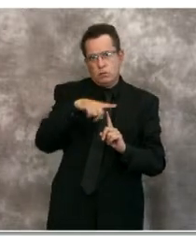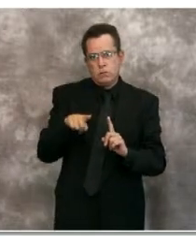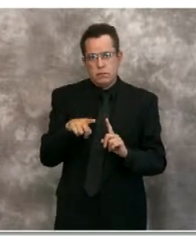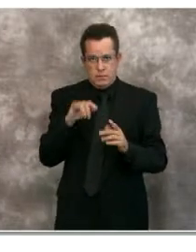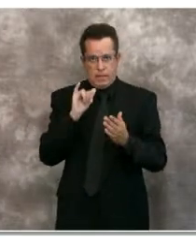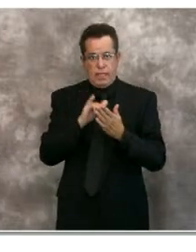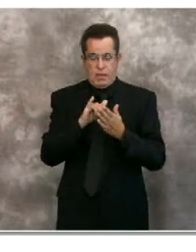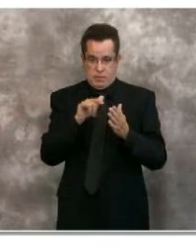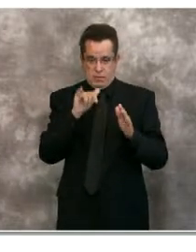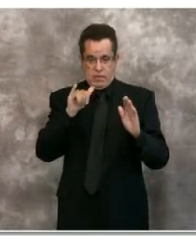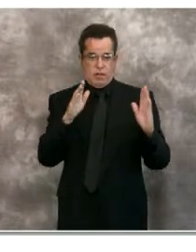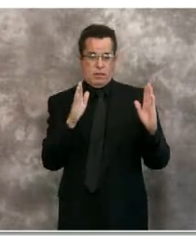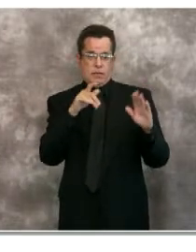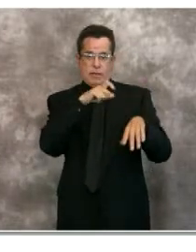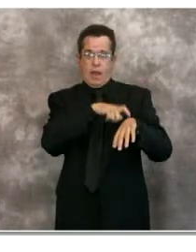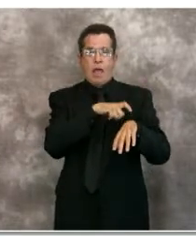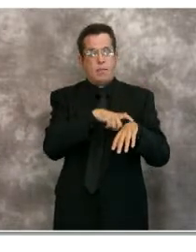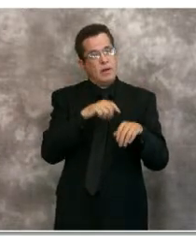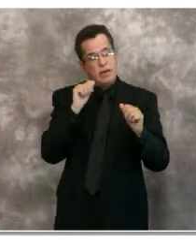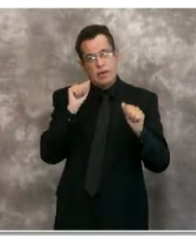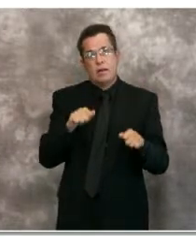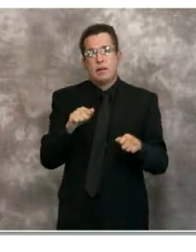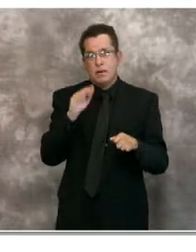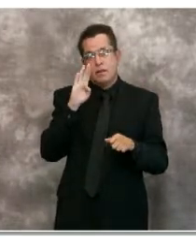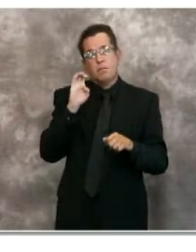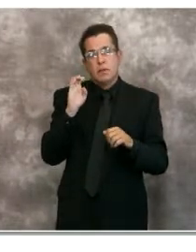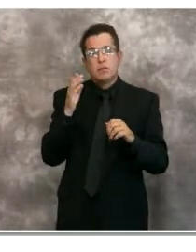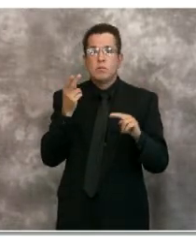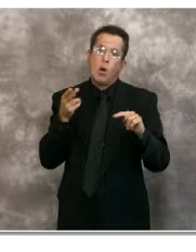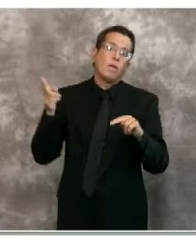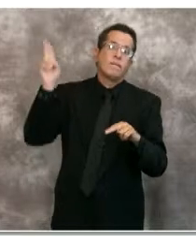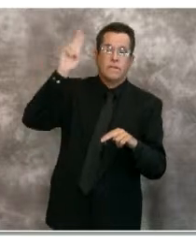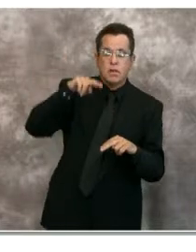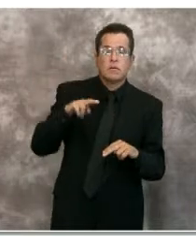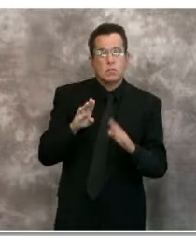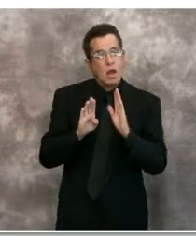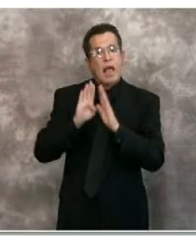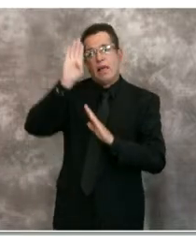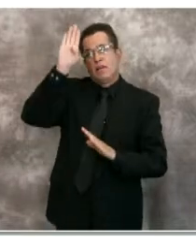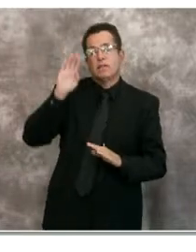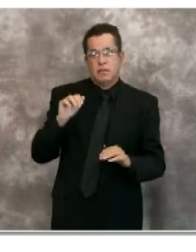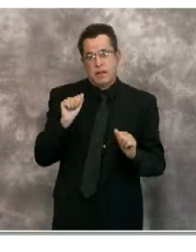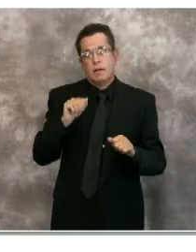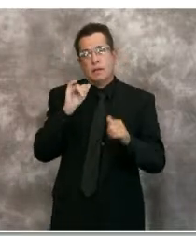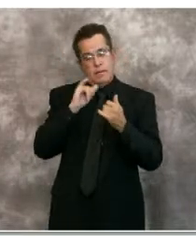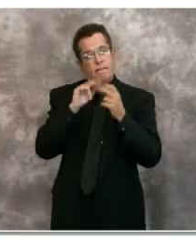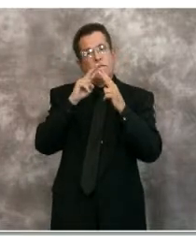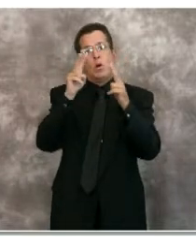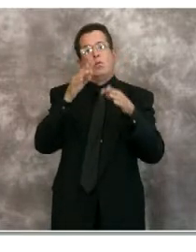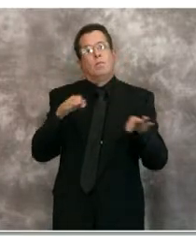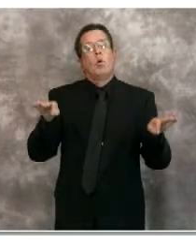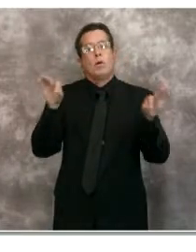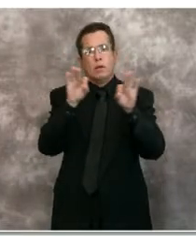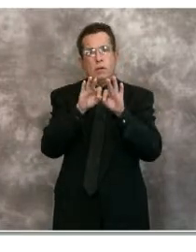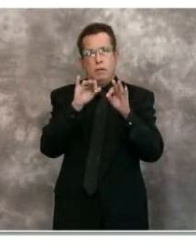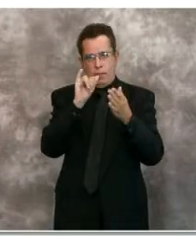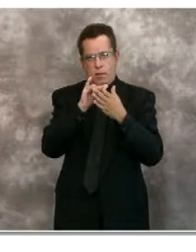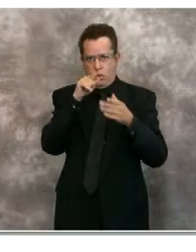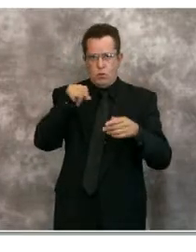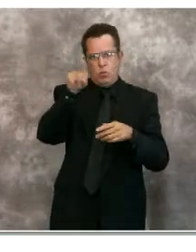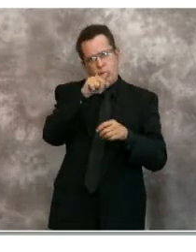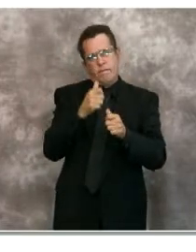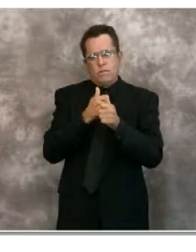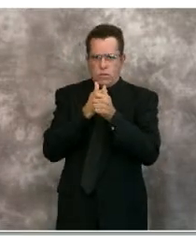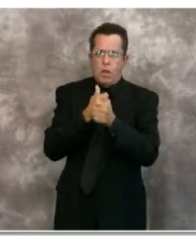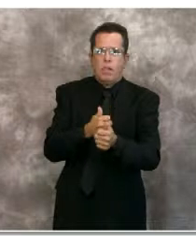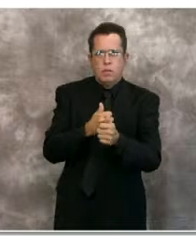that period could actually go beyond the first wave, if you will. So that's why it's very imperative that individuals adhere